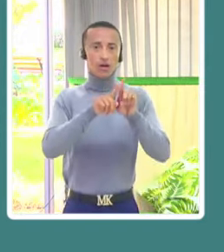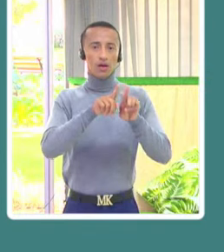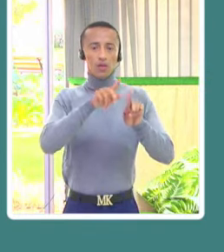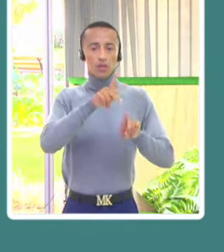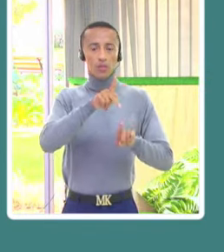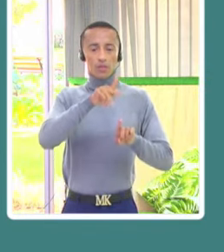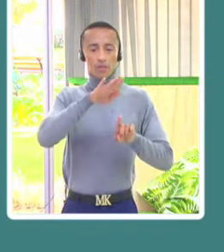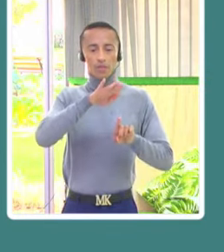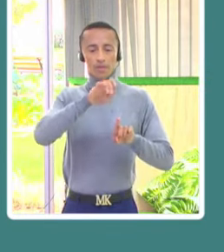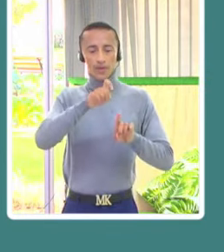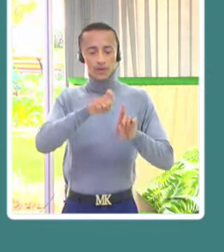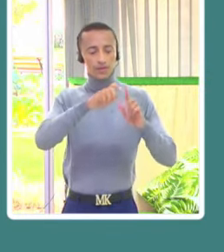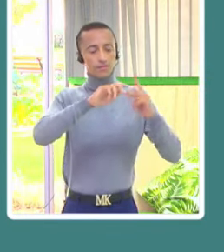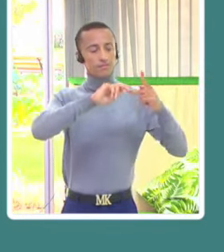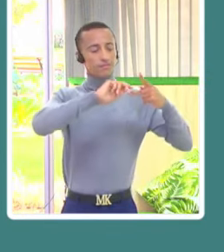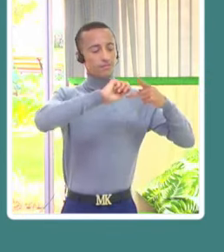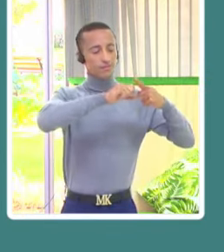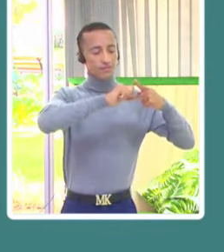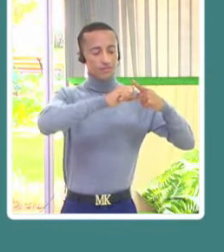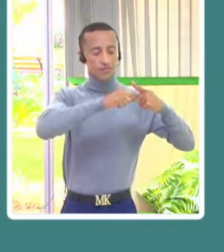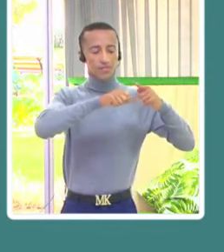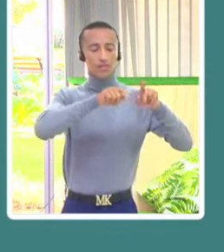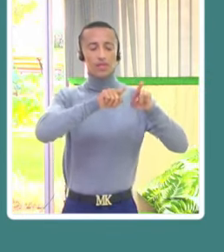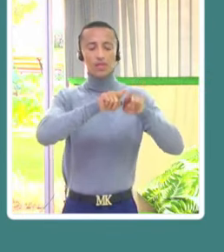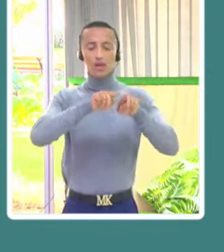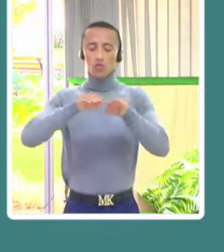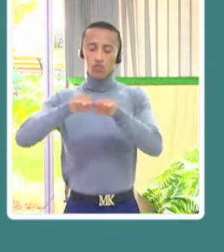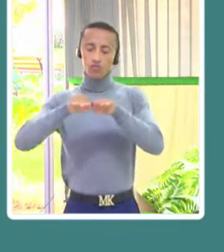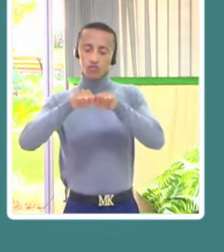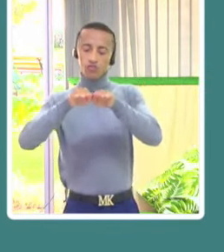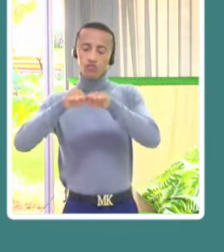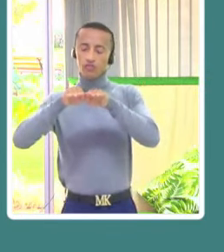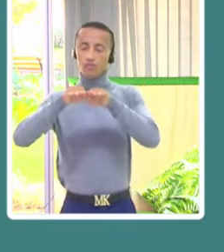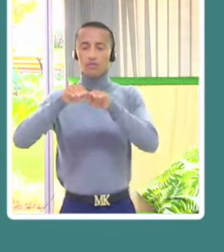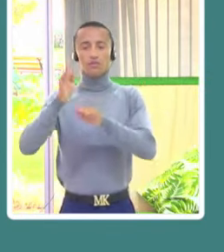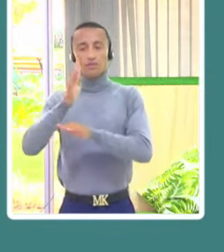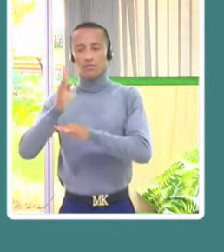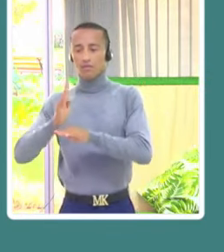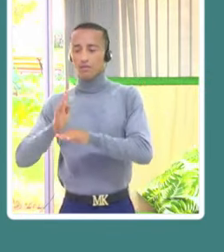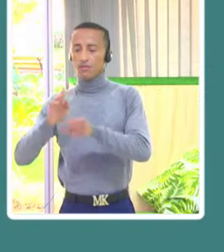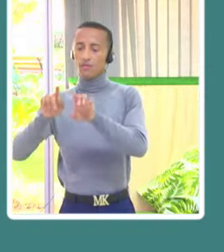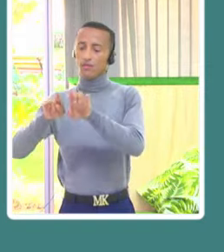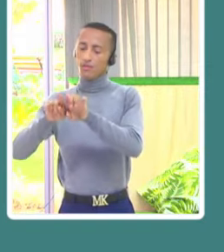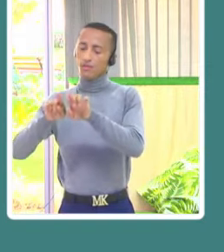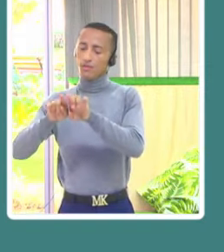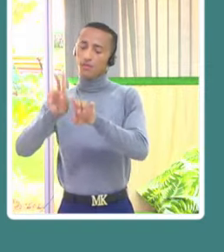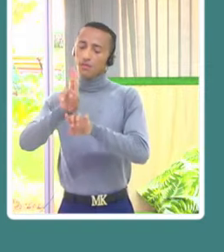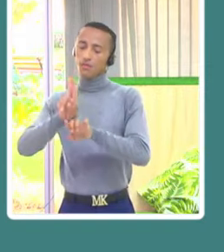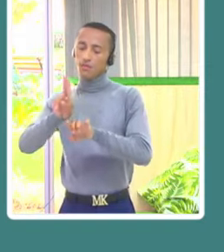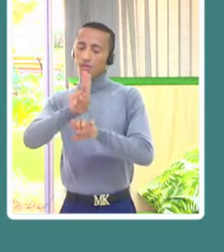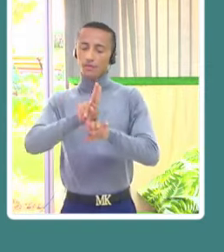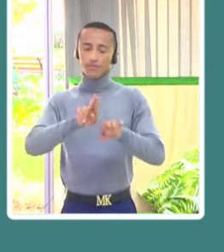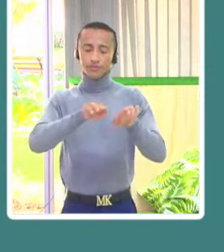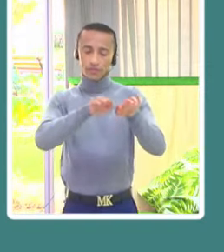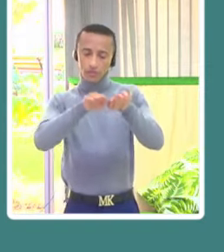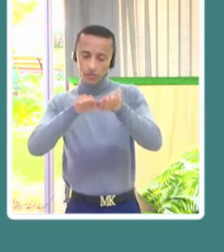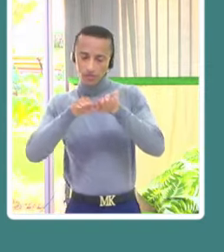India, independently, using exactly the same philosophy. And the impact has been